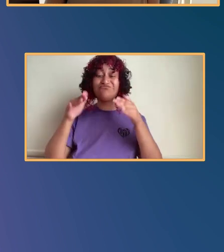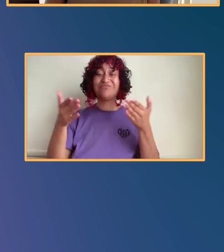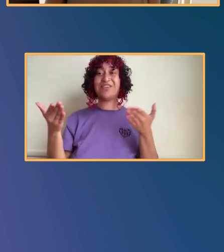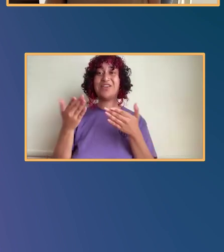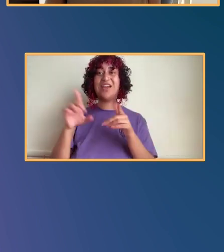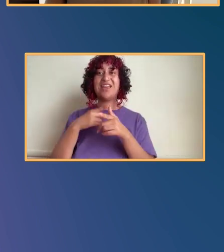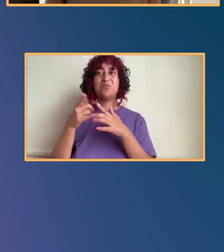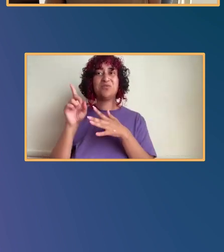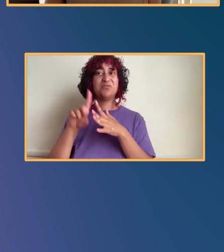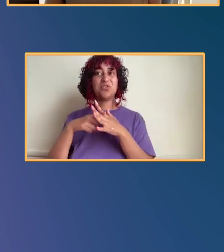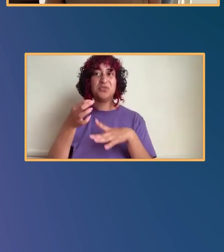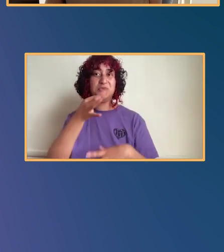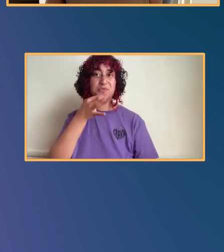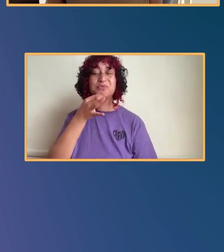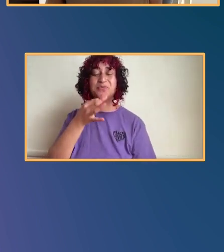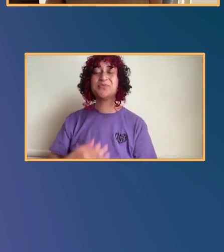a few moments.